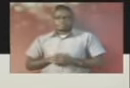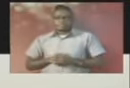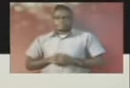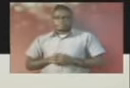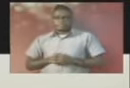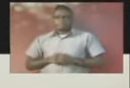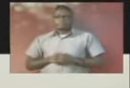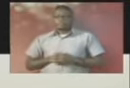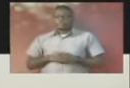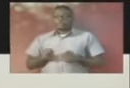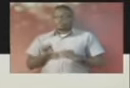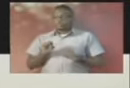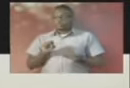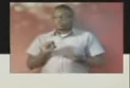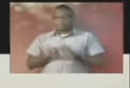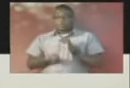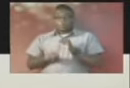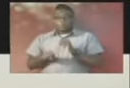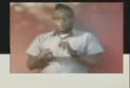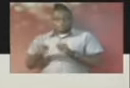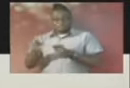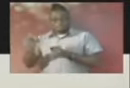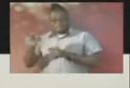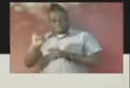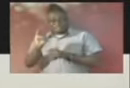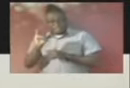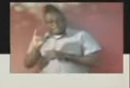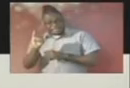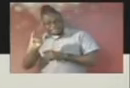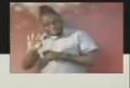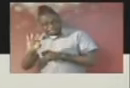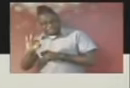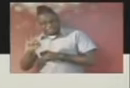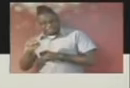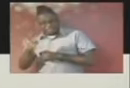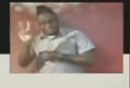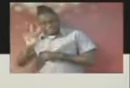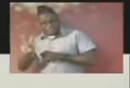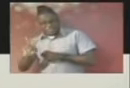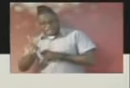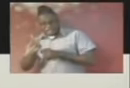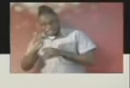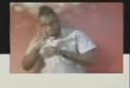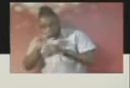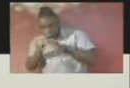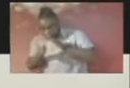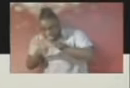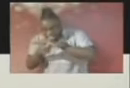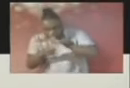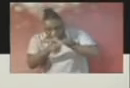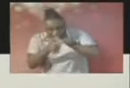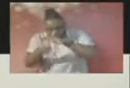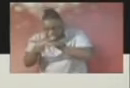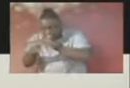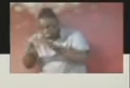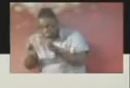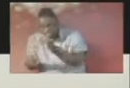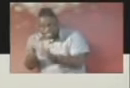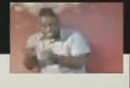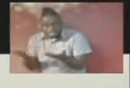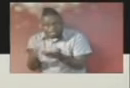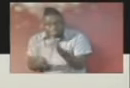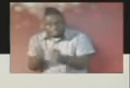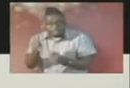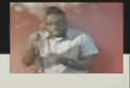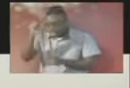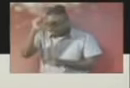somehow, maybe through illegal entry perhaps, unfortunately, we get this virus in TNT. Is the